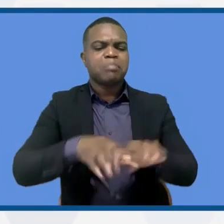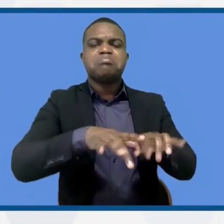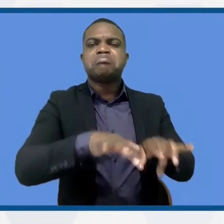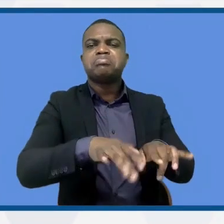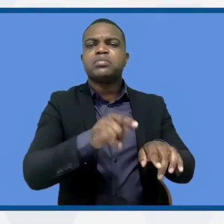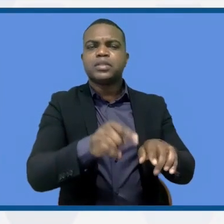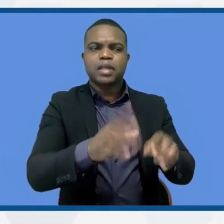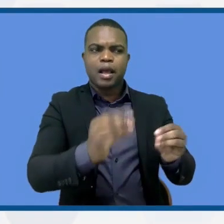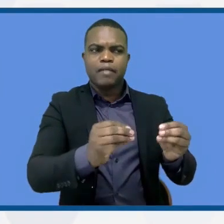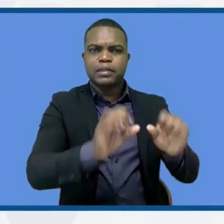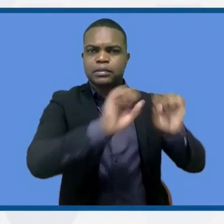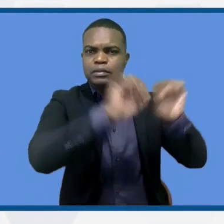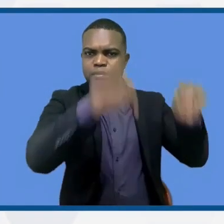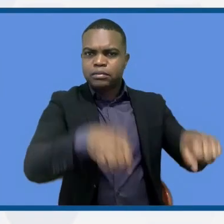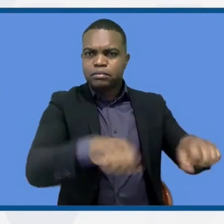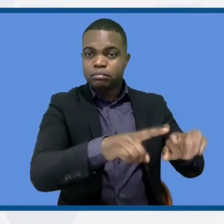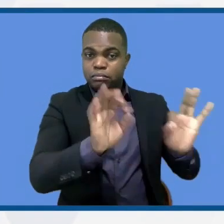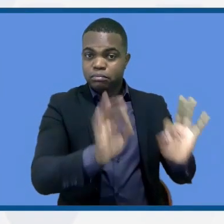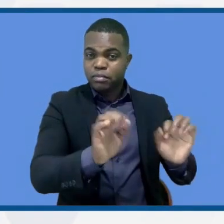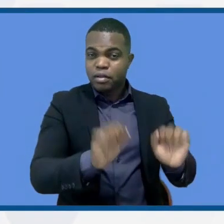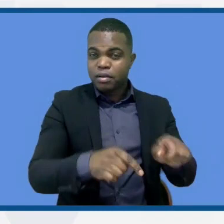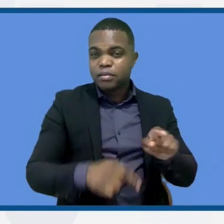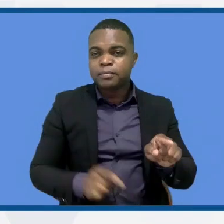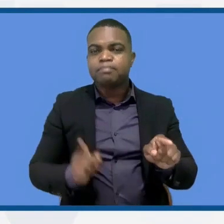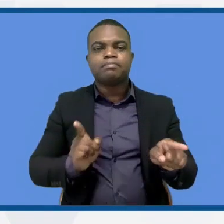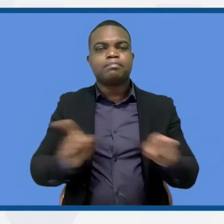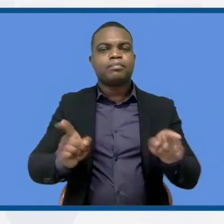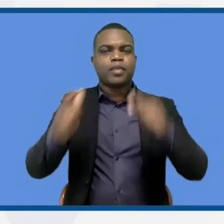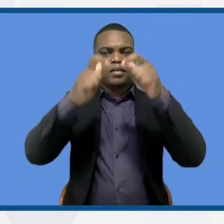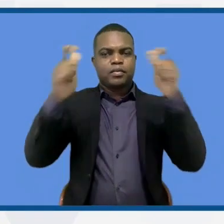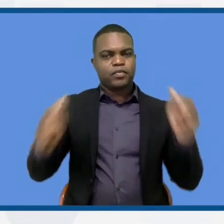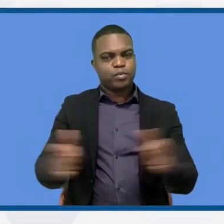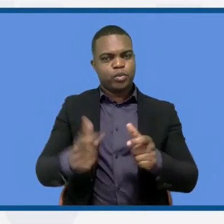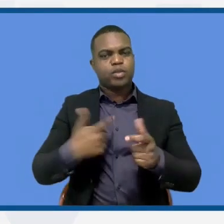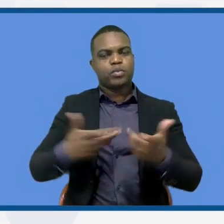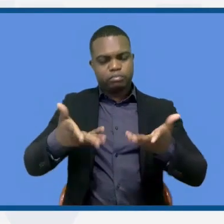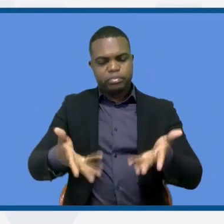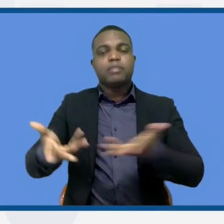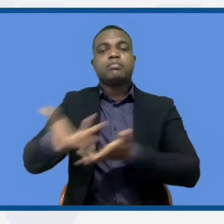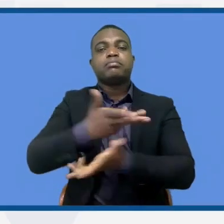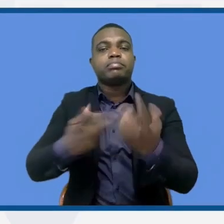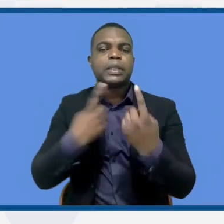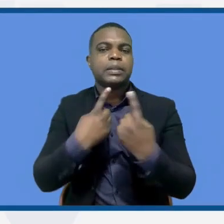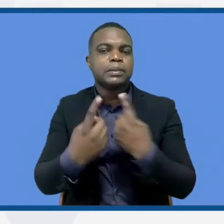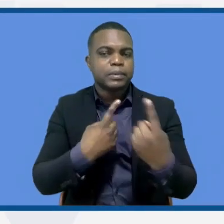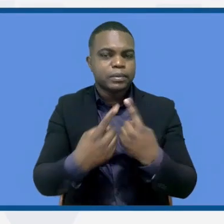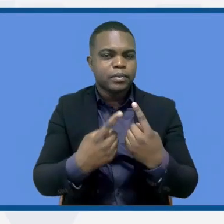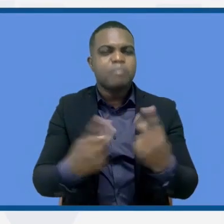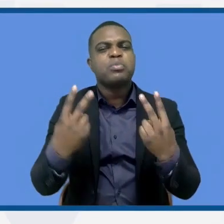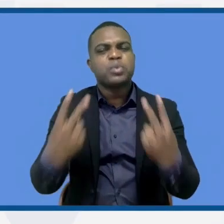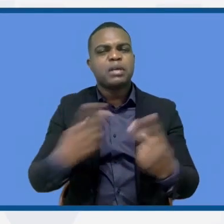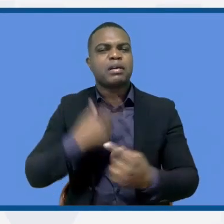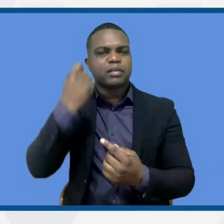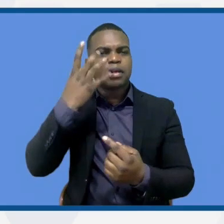of disasters. We have two examples of Latin American countries where they have infrastructure for